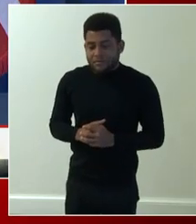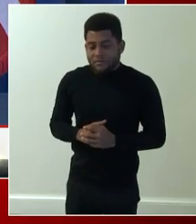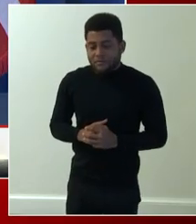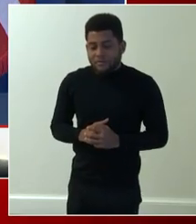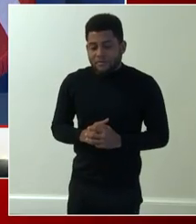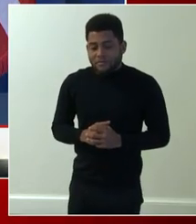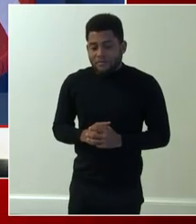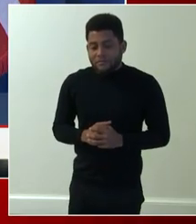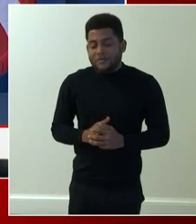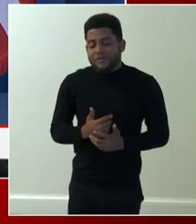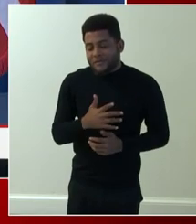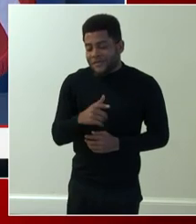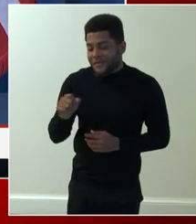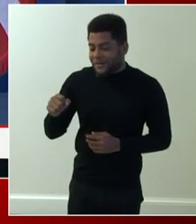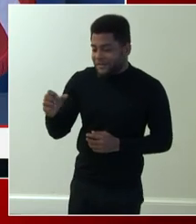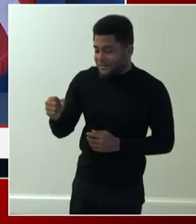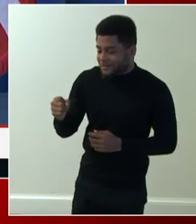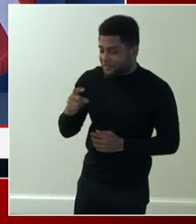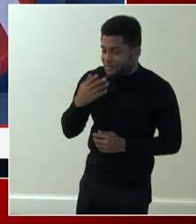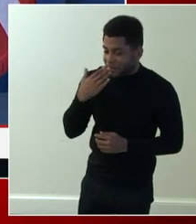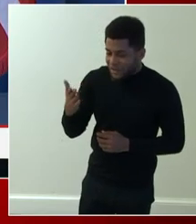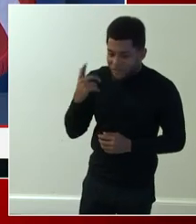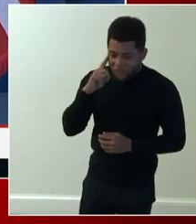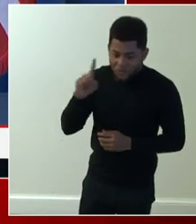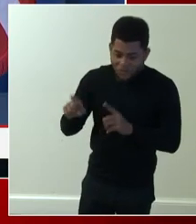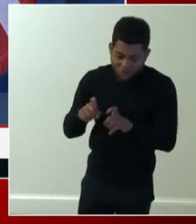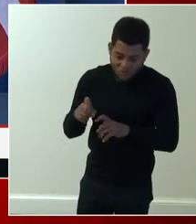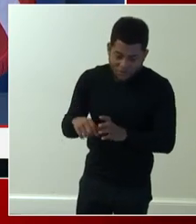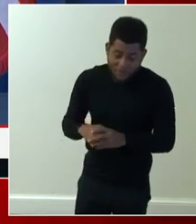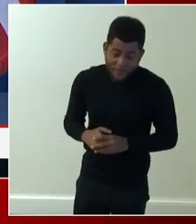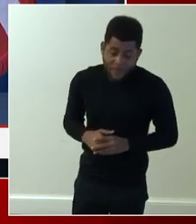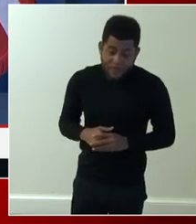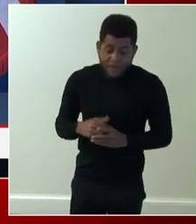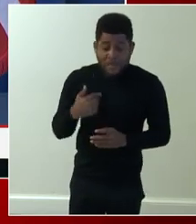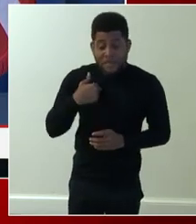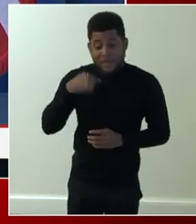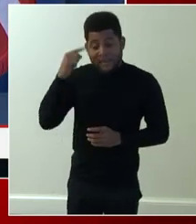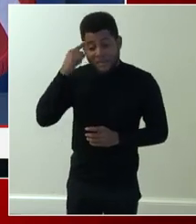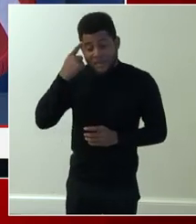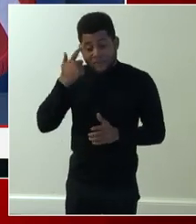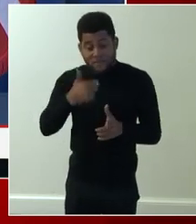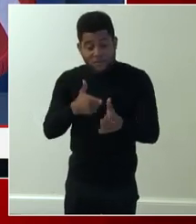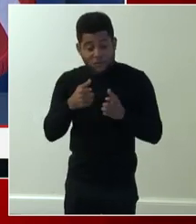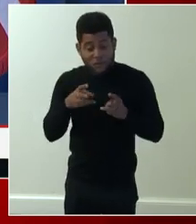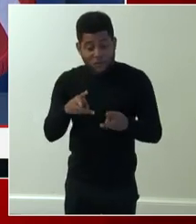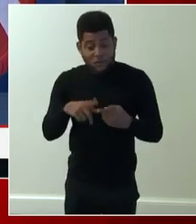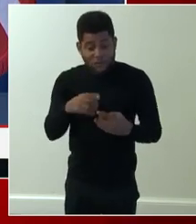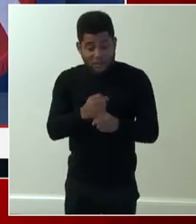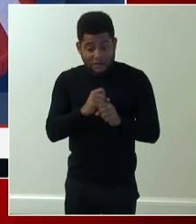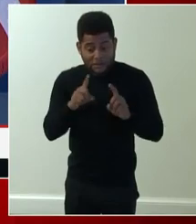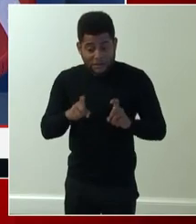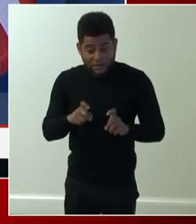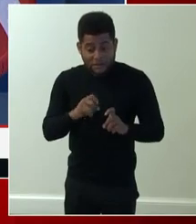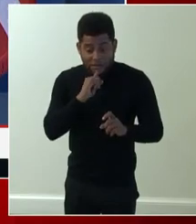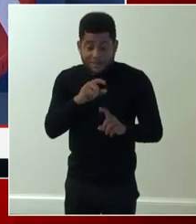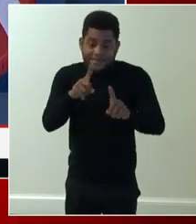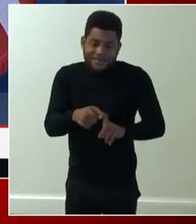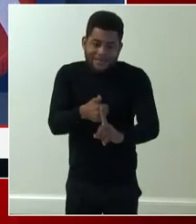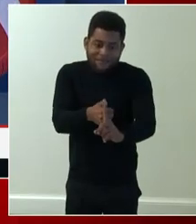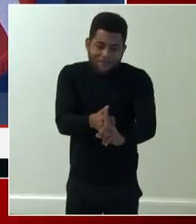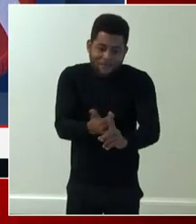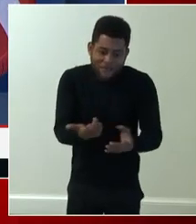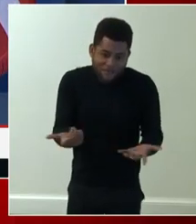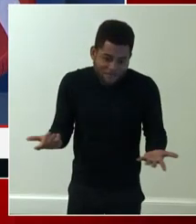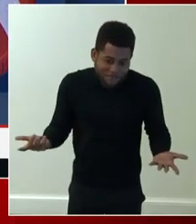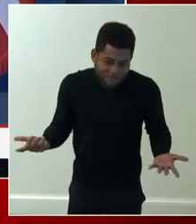Yeah, thank you for the question. So I think, the fastest way to get tested is Test Yourself DC. You can pick up